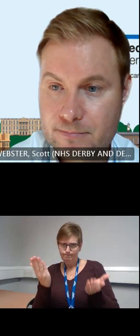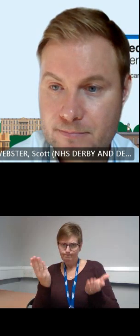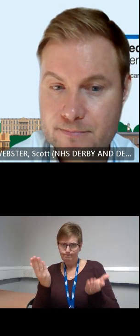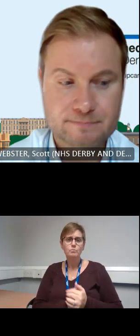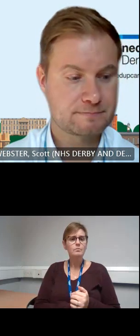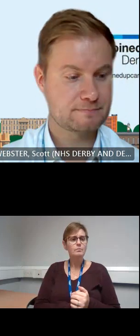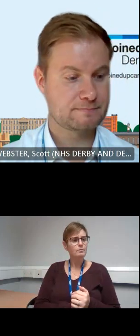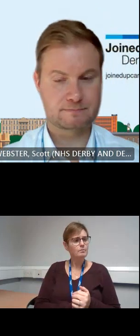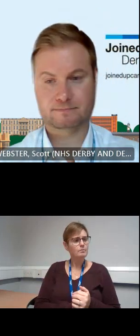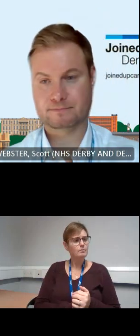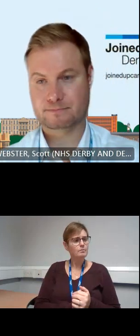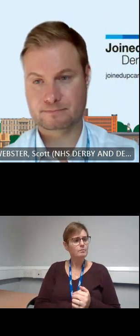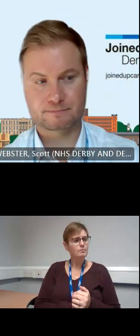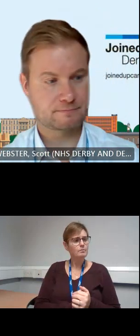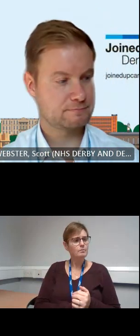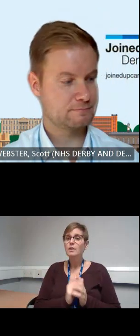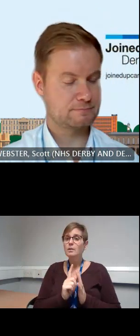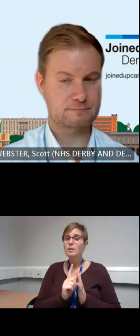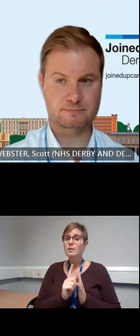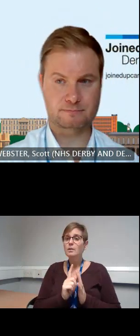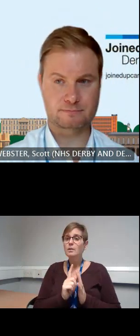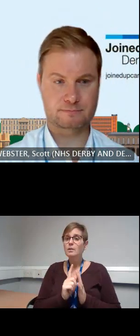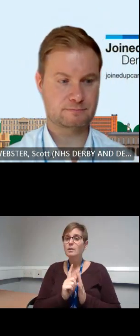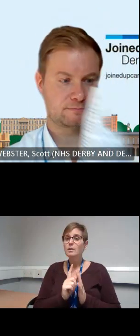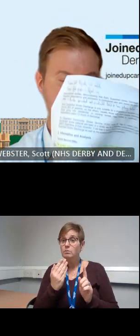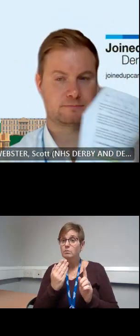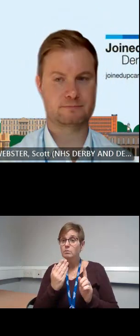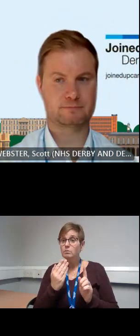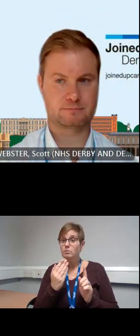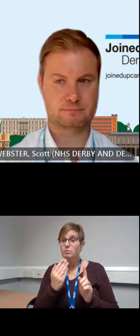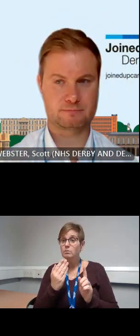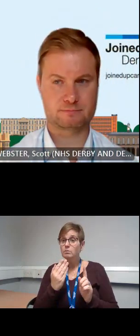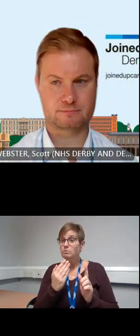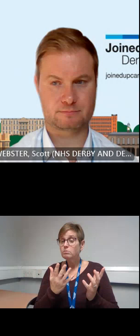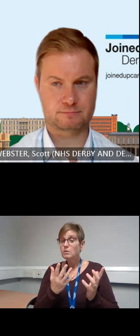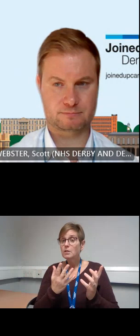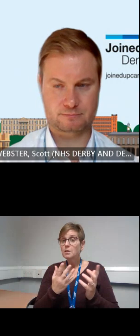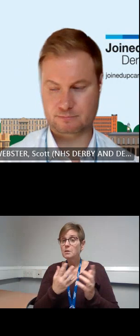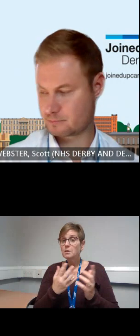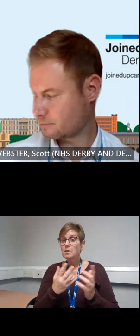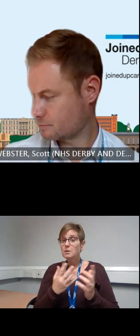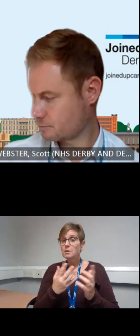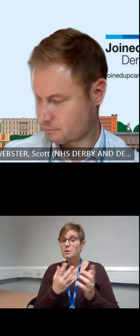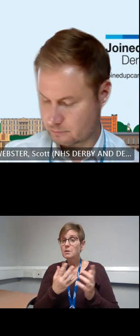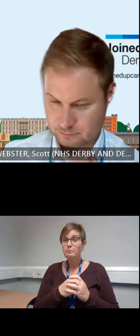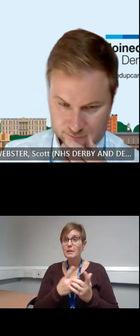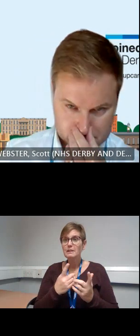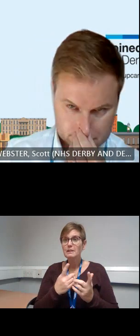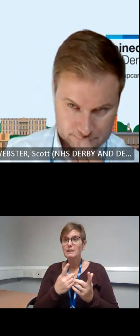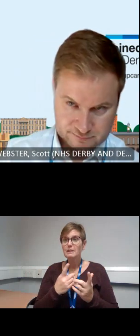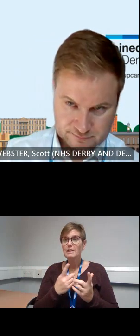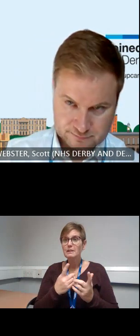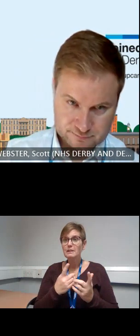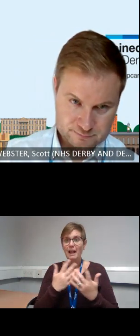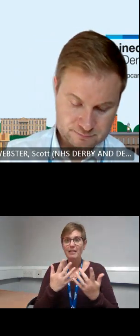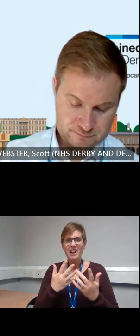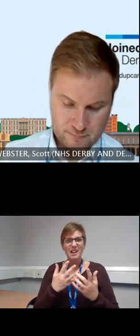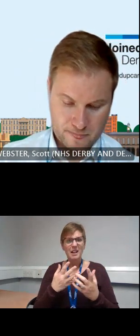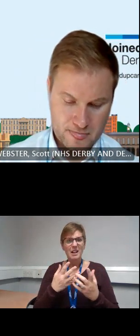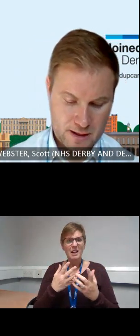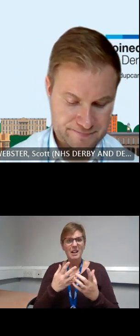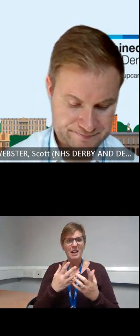thanks, Scott. Jacinta, we're just noticing that there's a bit of buffering on your video. I'm not sure if there's anything that could be done about it. Just wanted